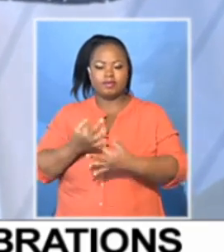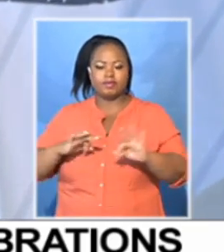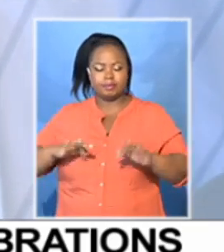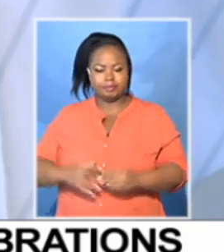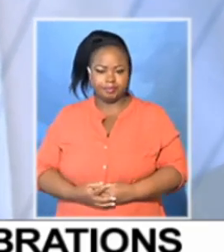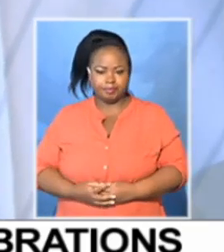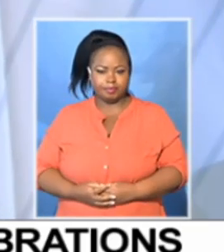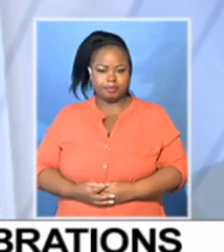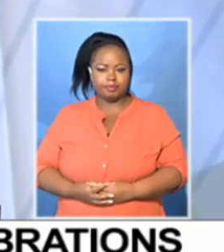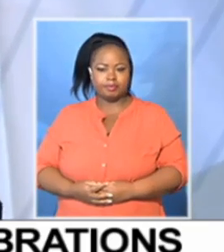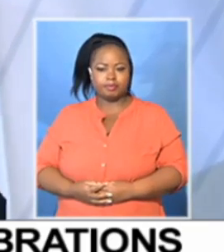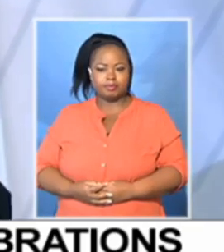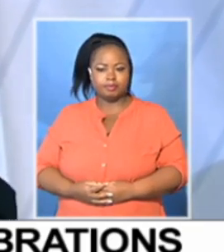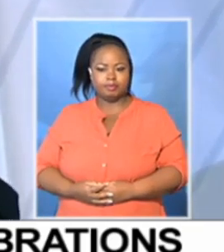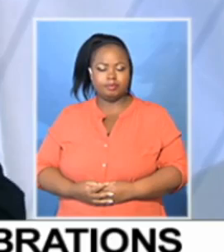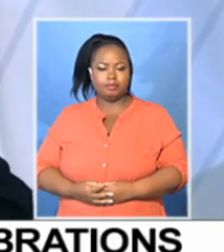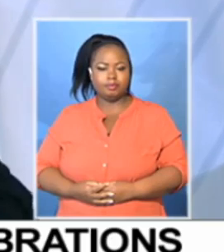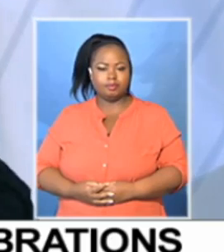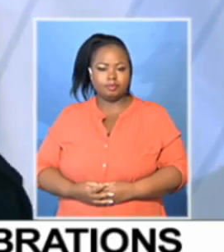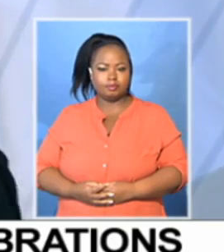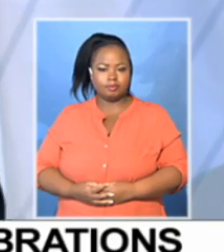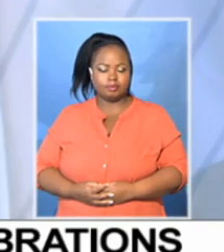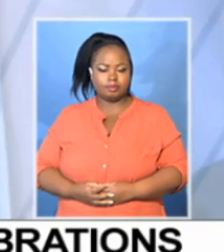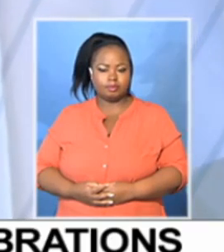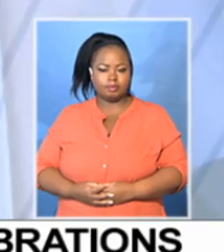Last year, we unveiled